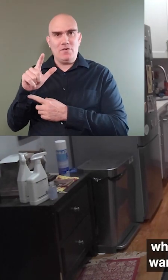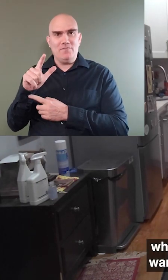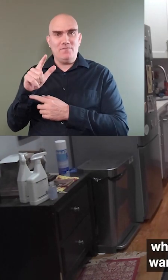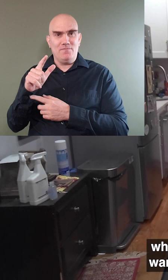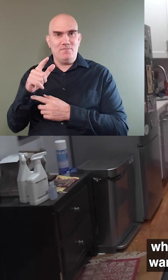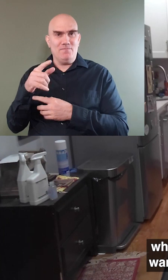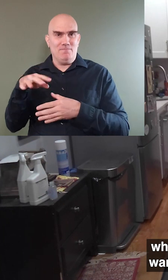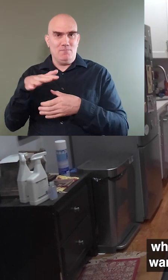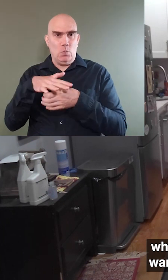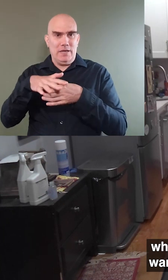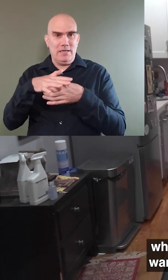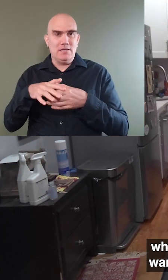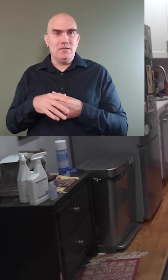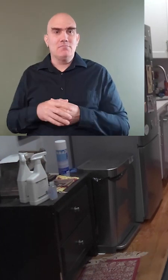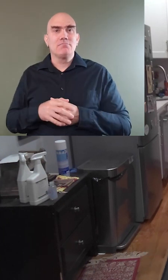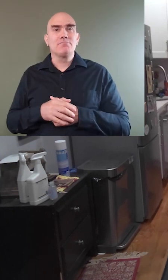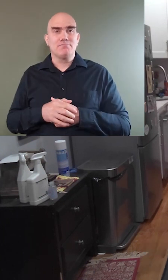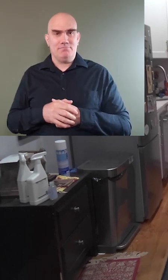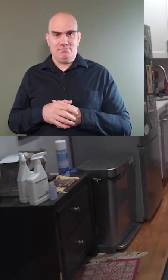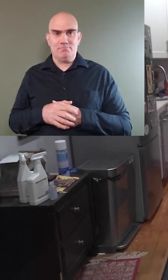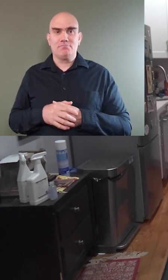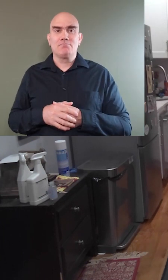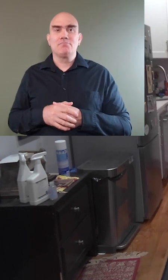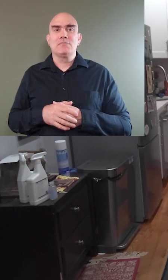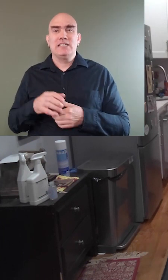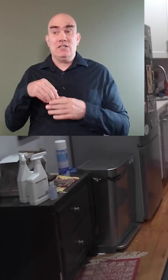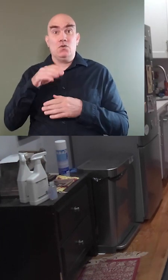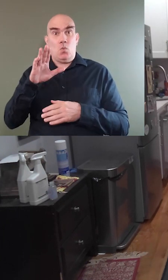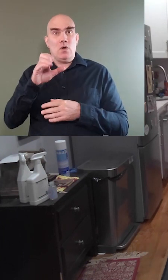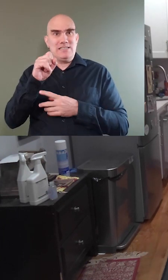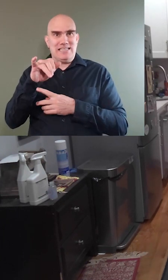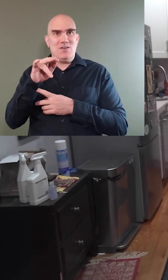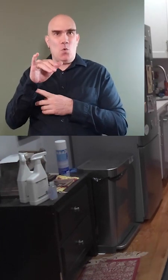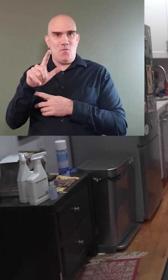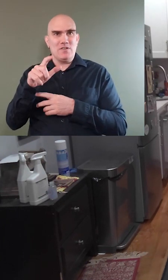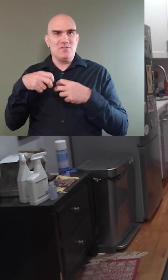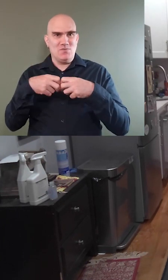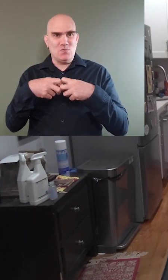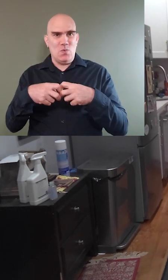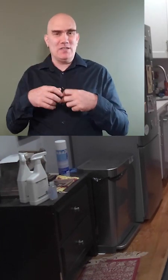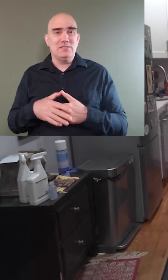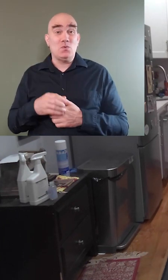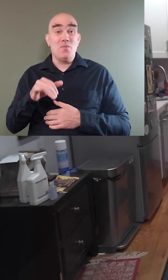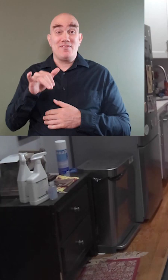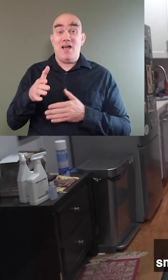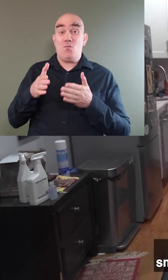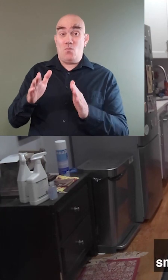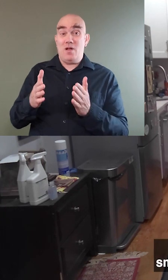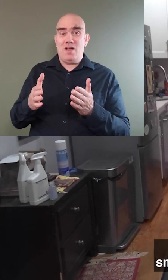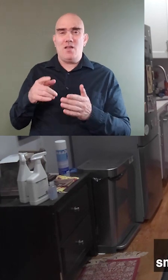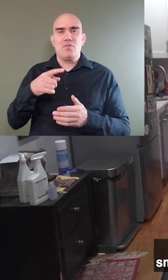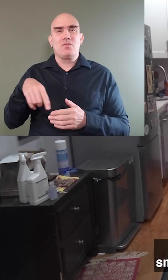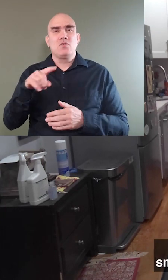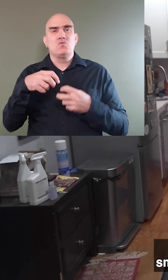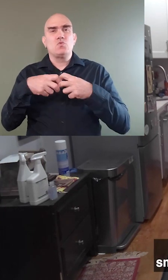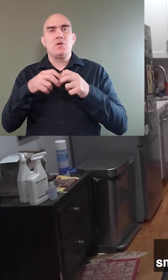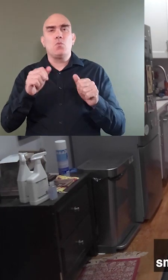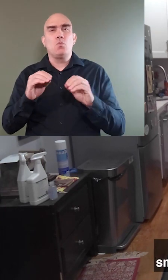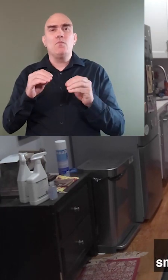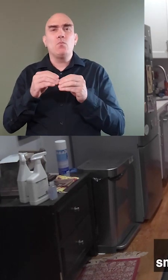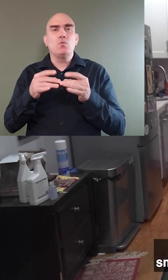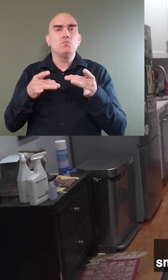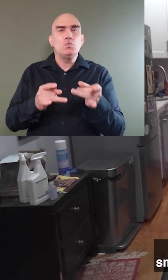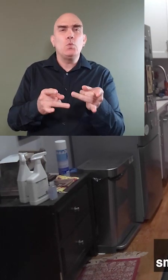up that synovial fluid in your synovial joints, so that way those joints can